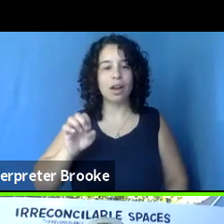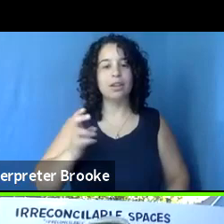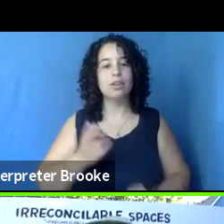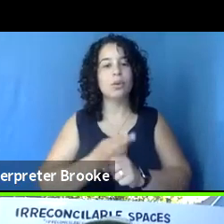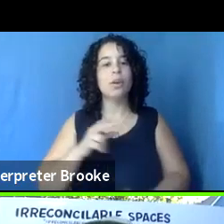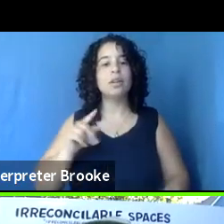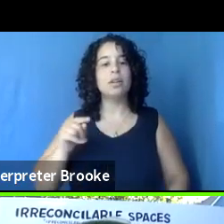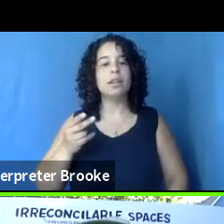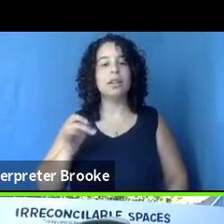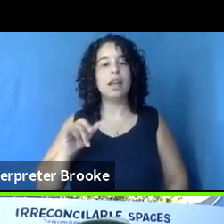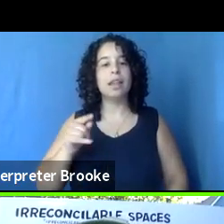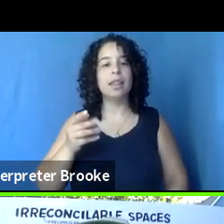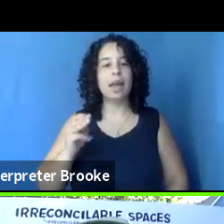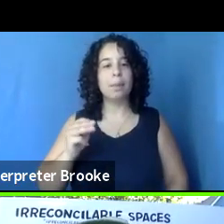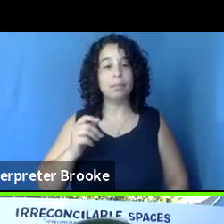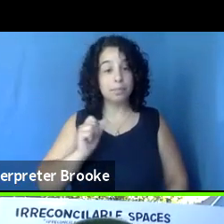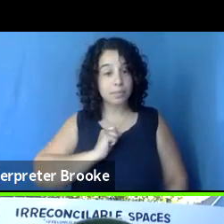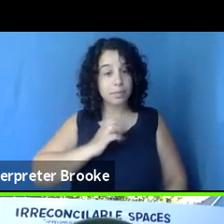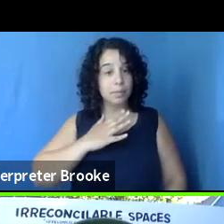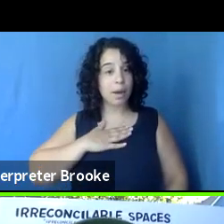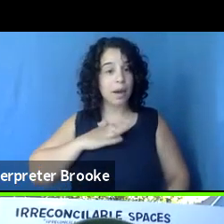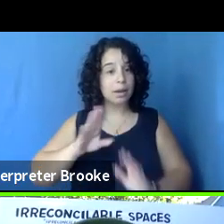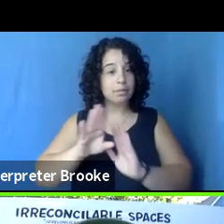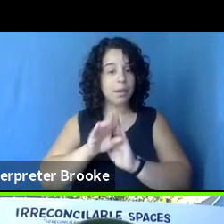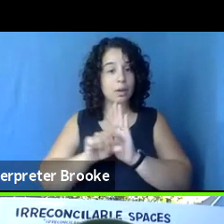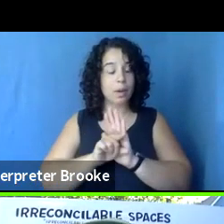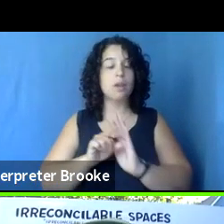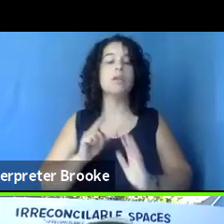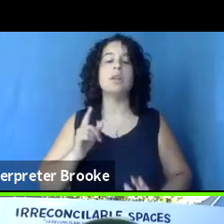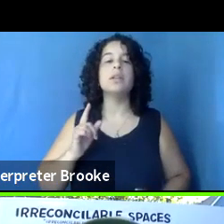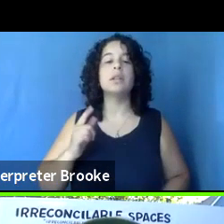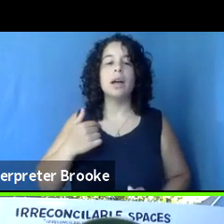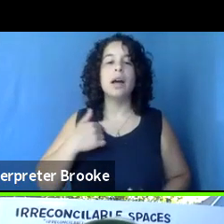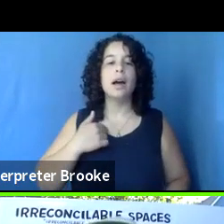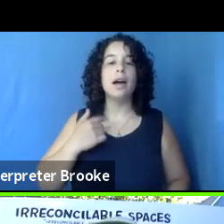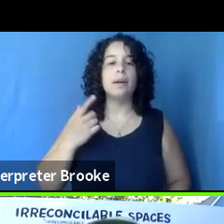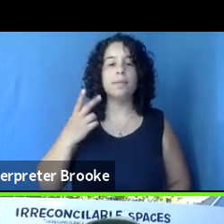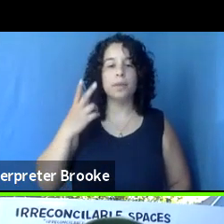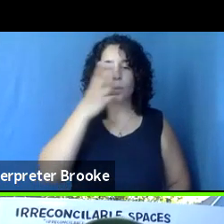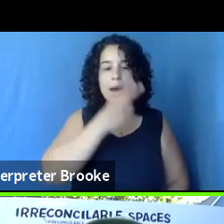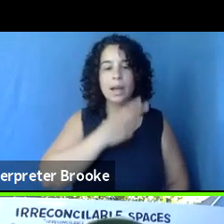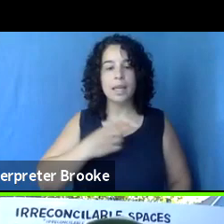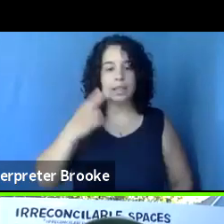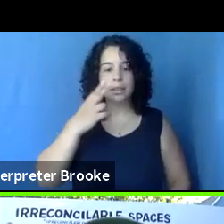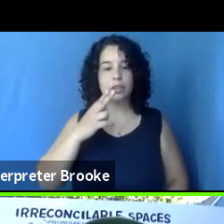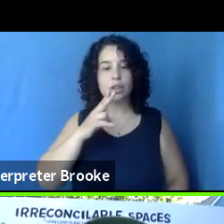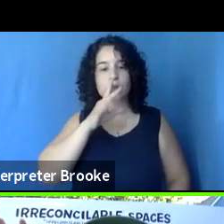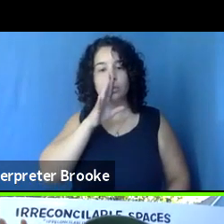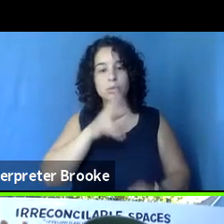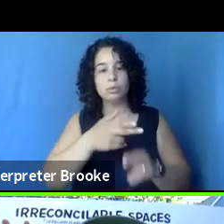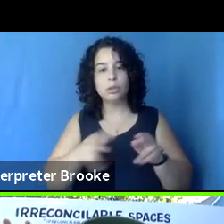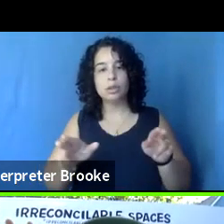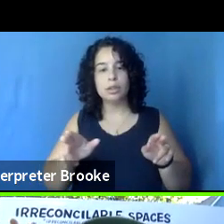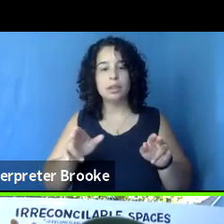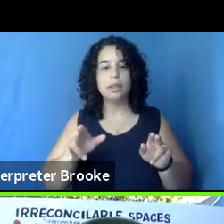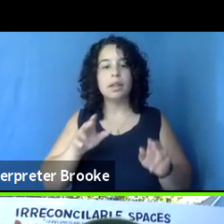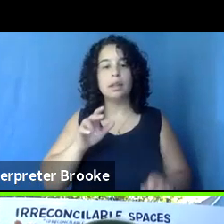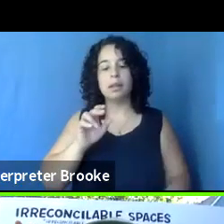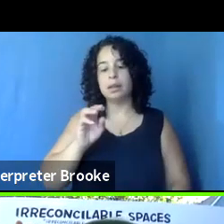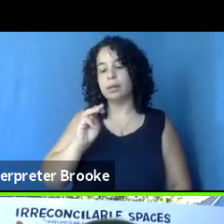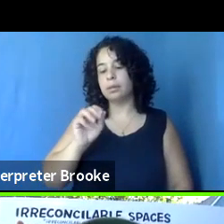is one of my lineages, you could describe my gender as mahu, which is like a fluid or in between